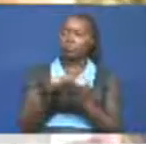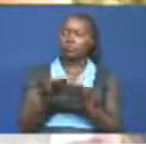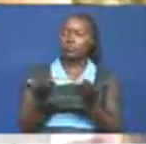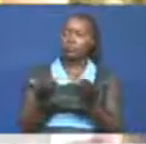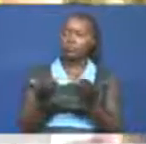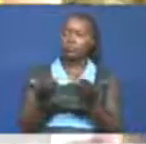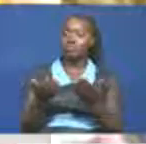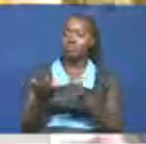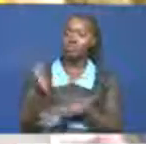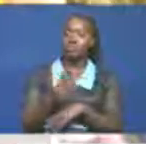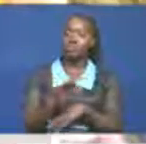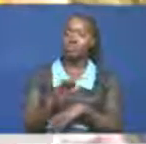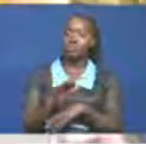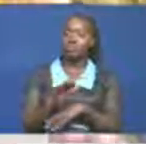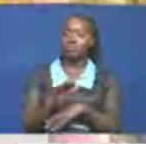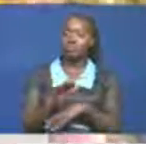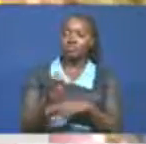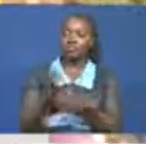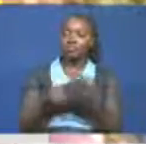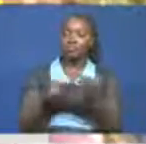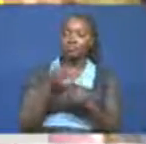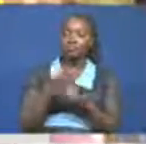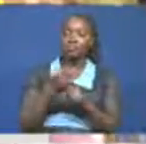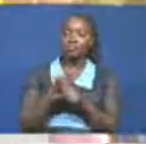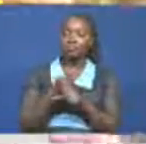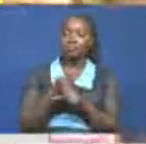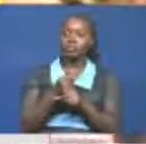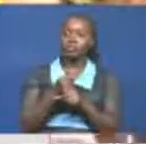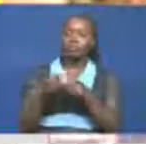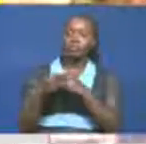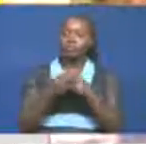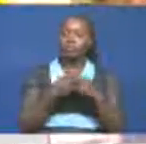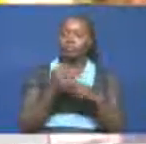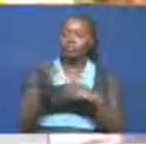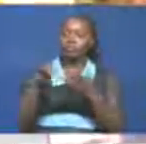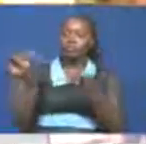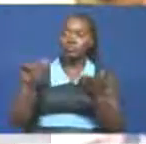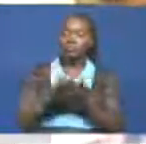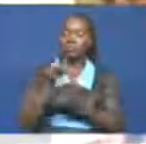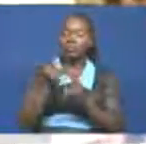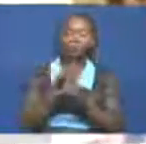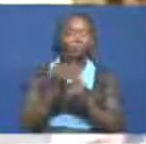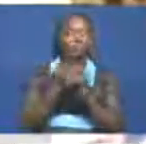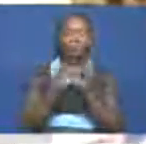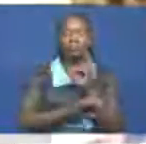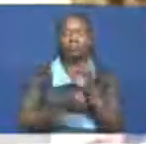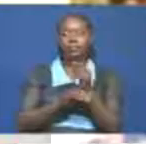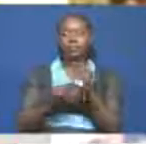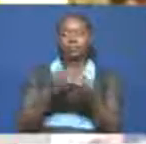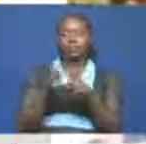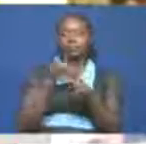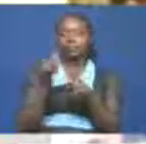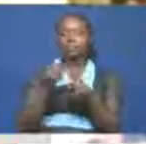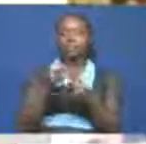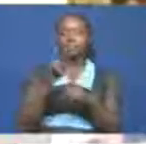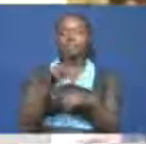will be returned. There's a lot we can do with each other. Like I gave a challenge, we are all importing from various countries, but we're not importing from each other.